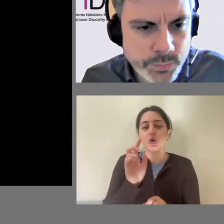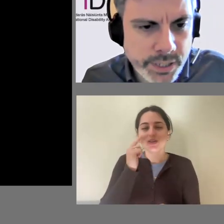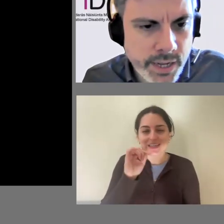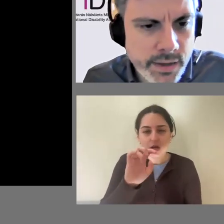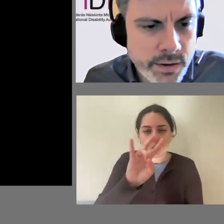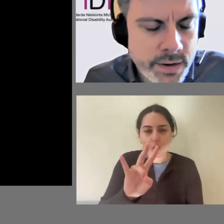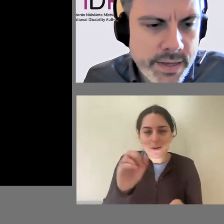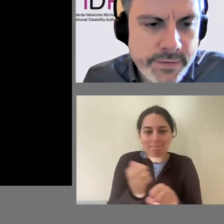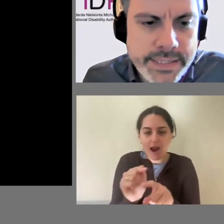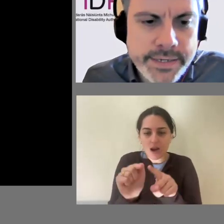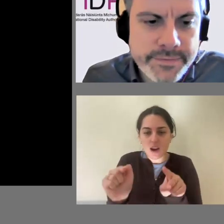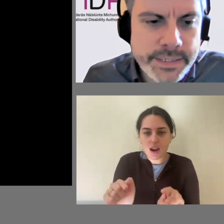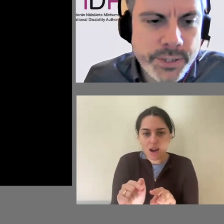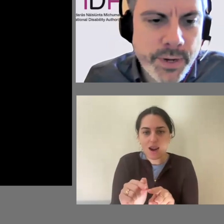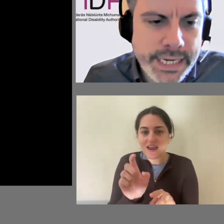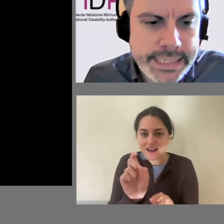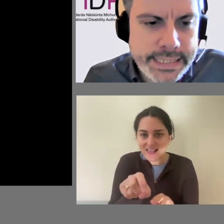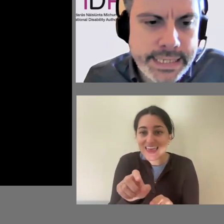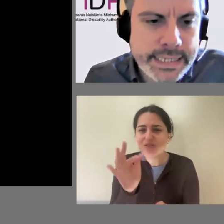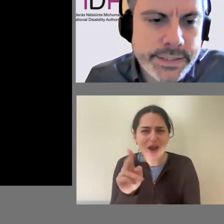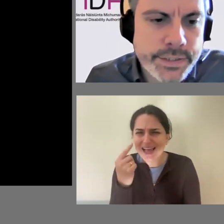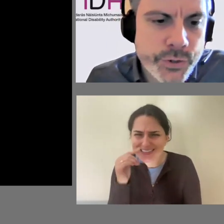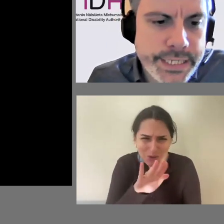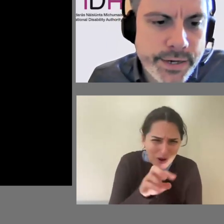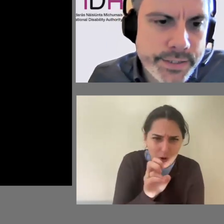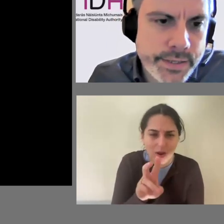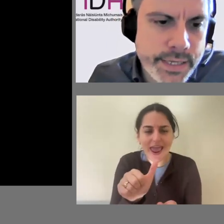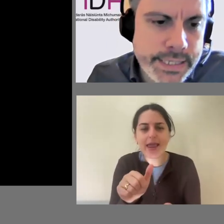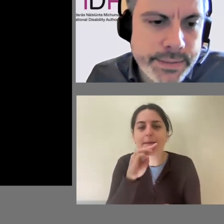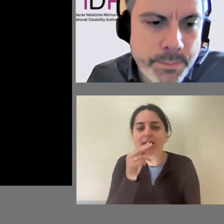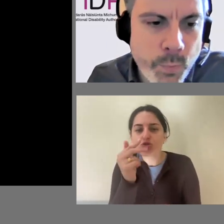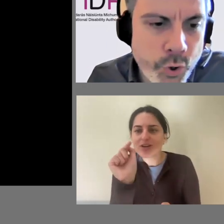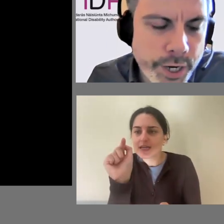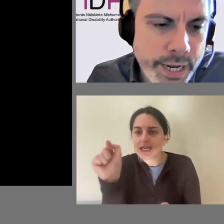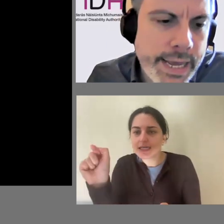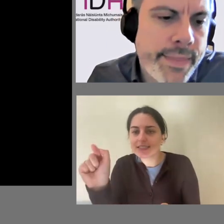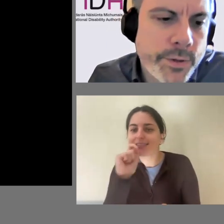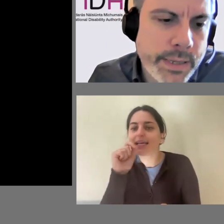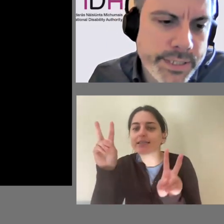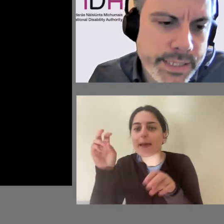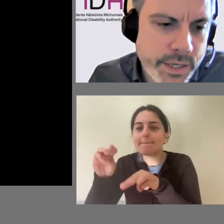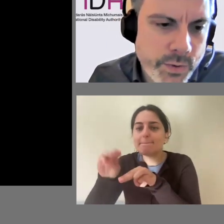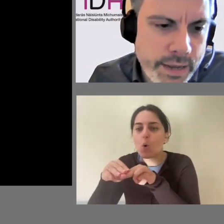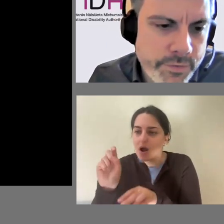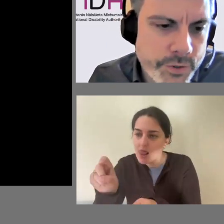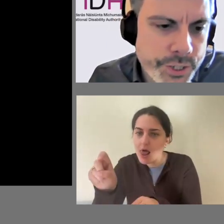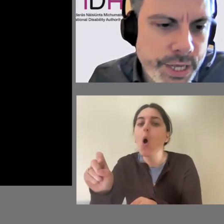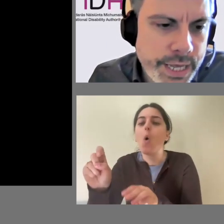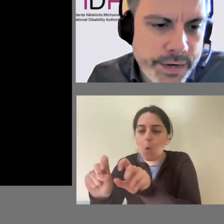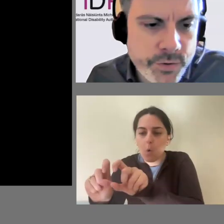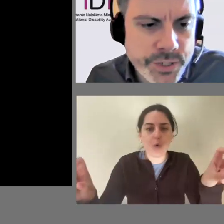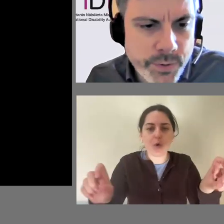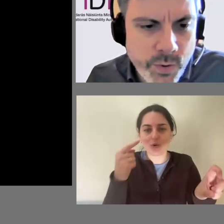the speech bubble icon. If that's not visible, you might need to select the three dots that says more, and then you'll be able to see the Q&A